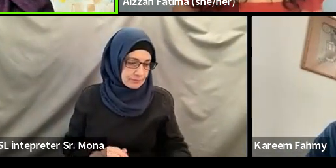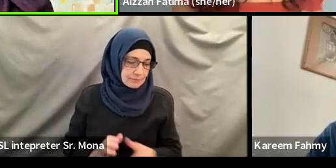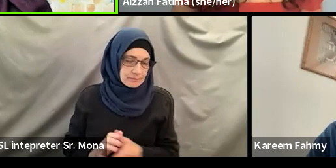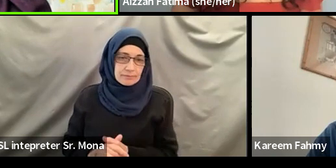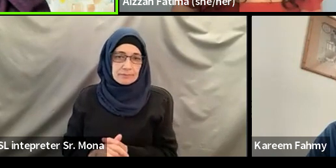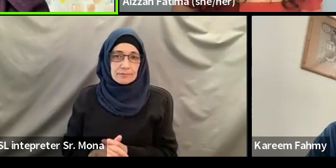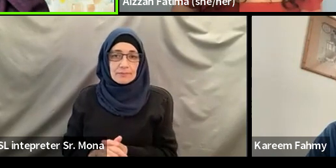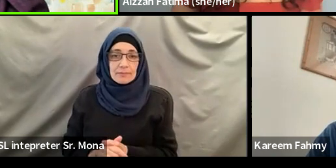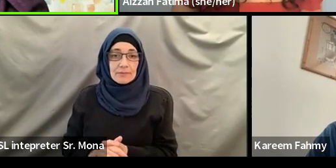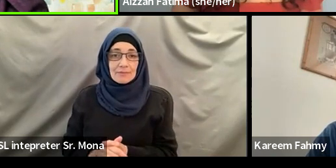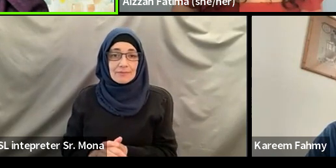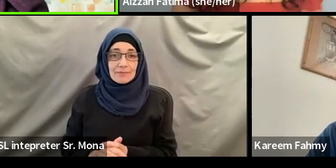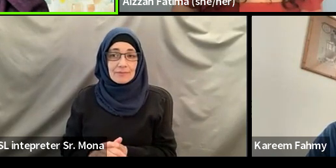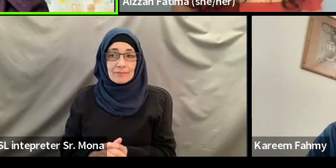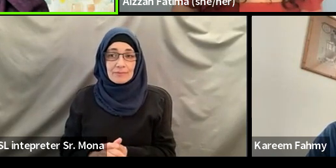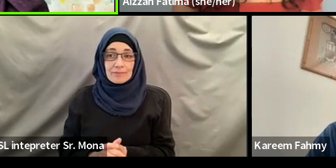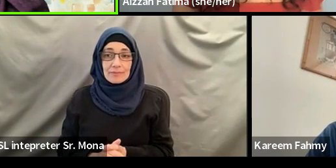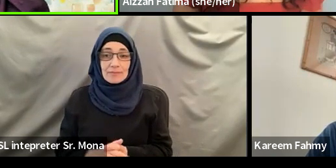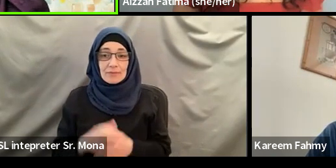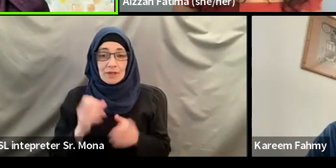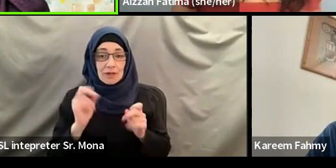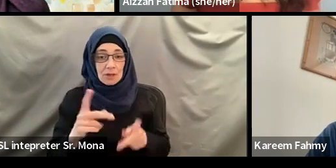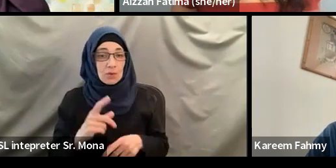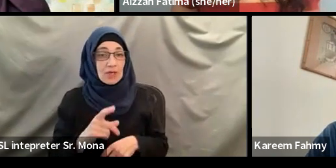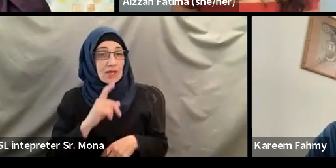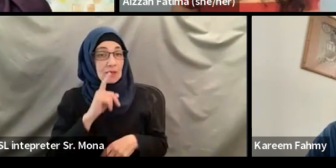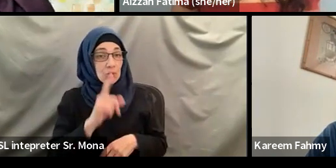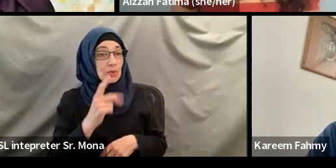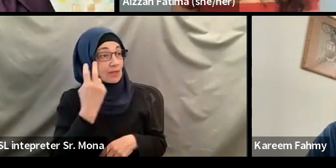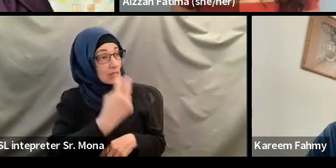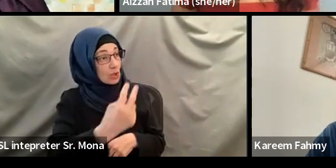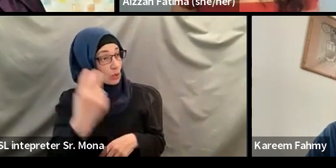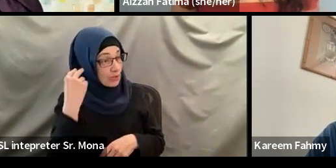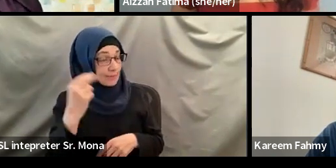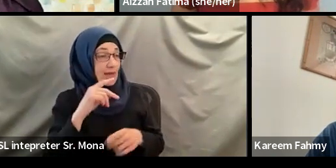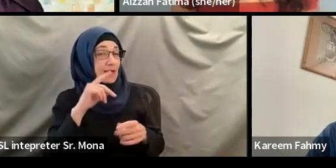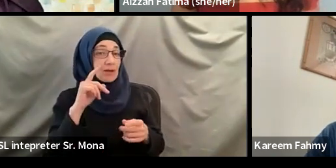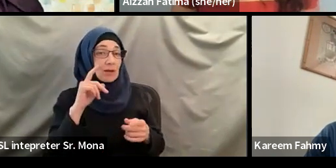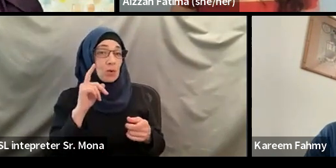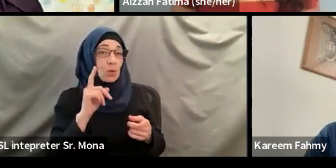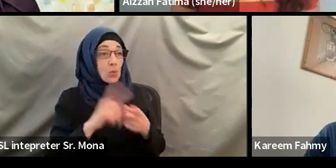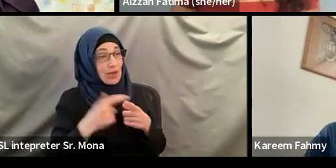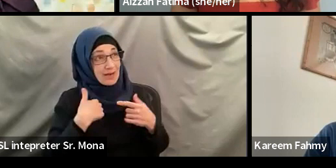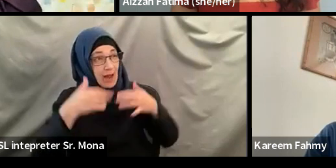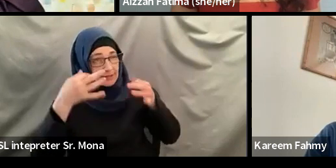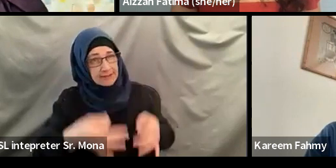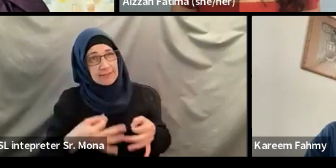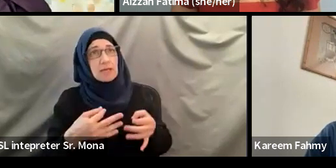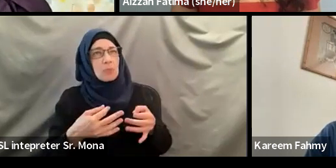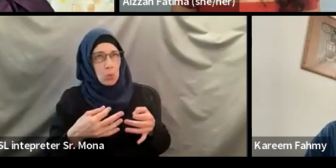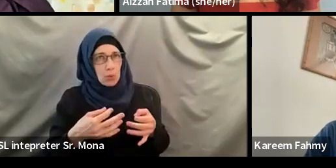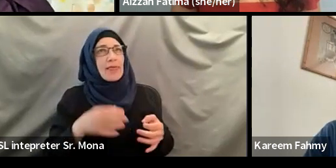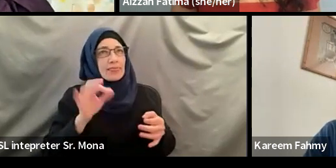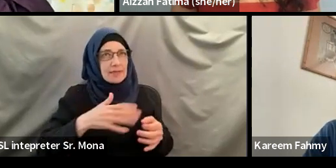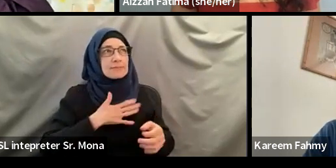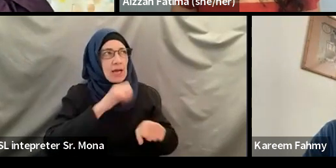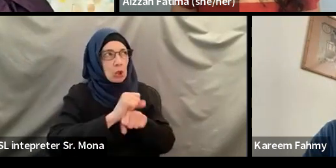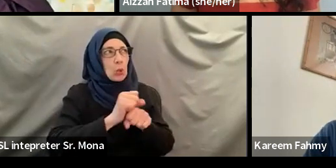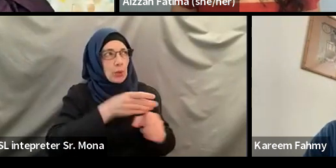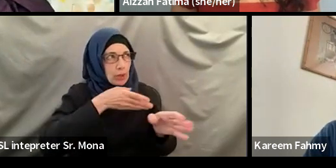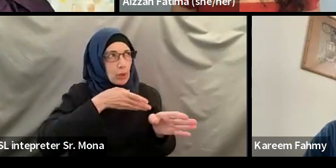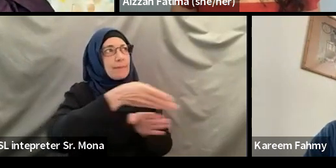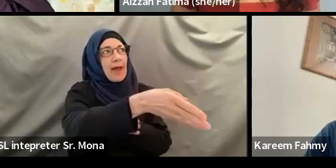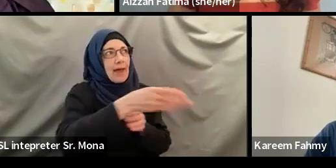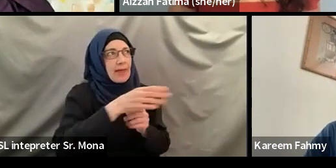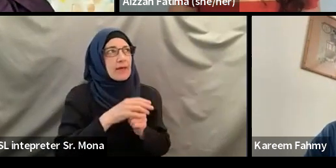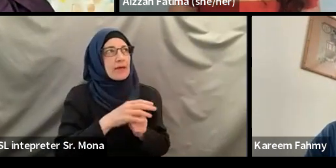So I, really looking back onto like when I decided like, oh, this was going to be the career path for me, it kind of came a